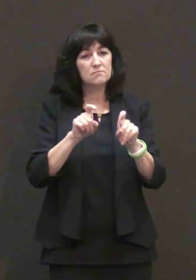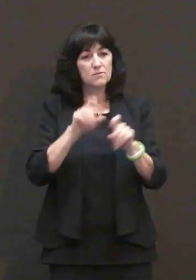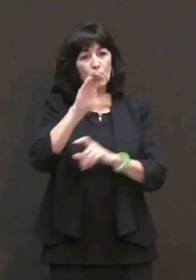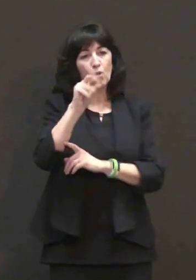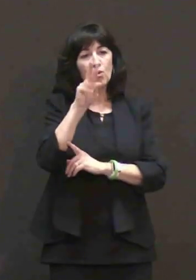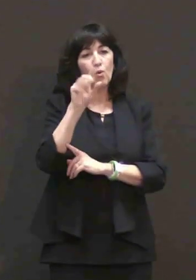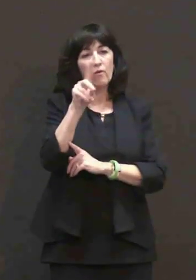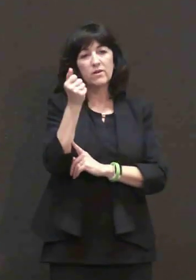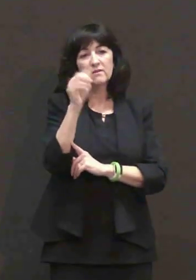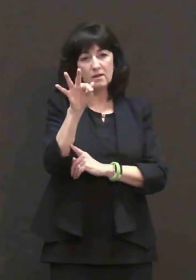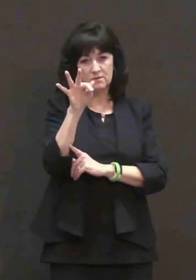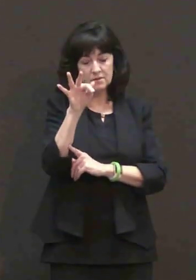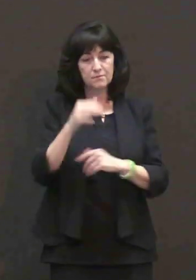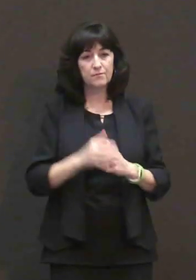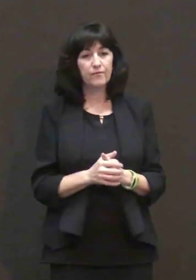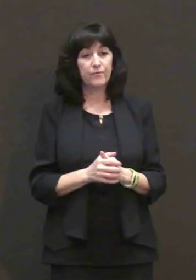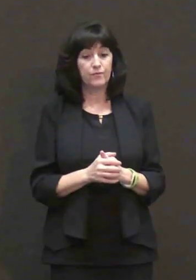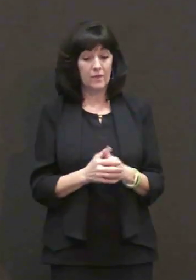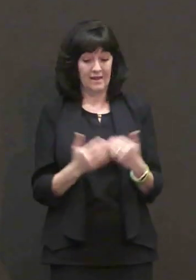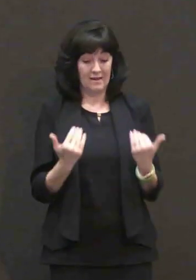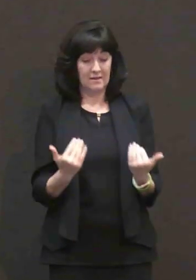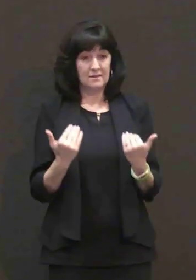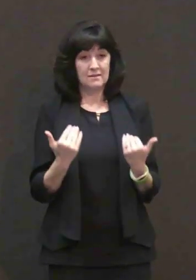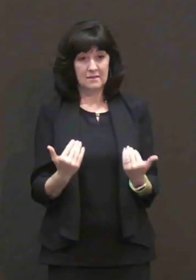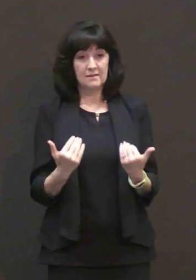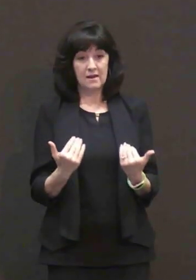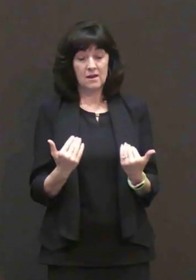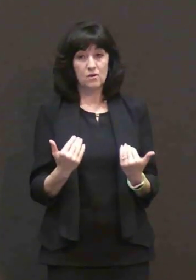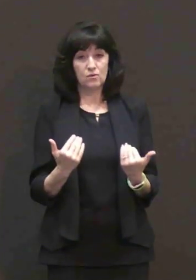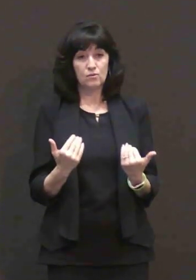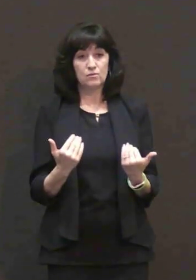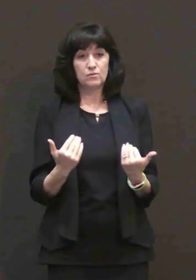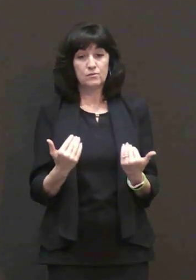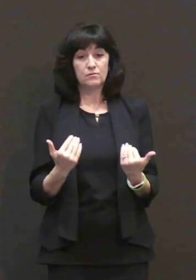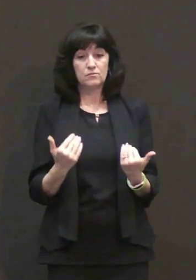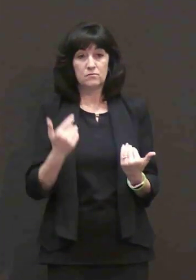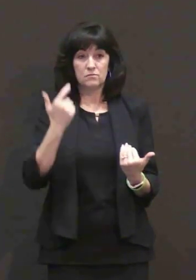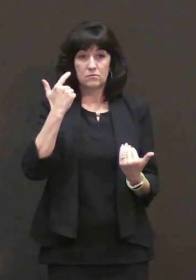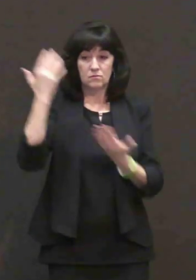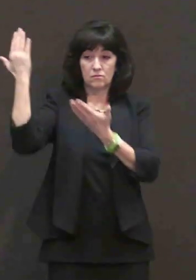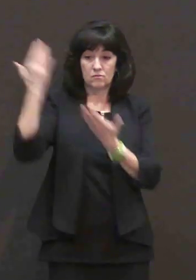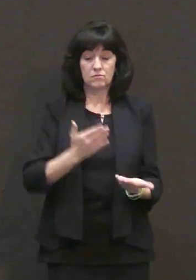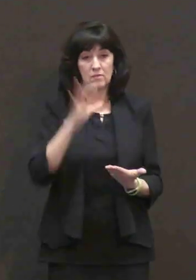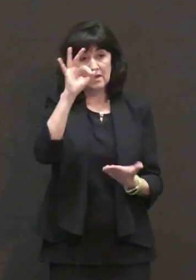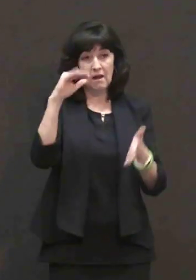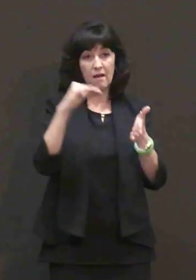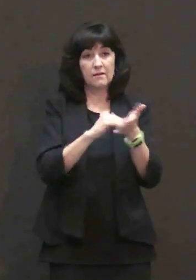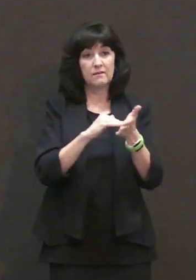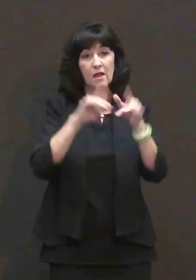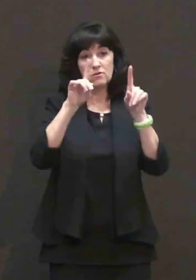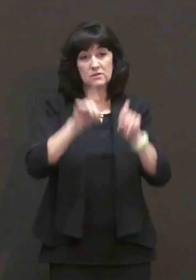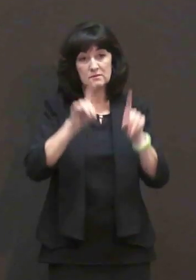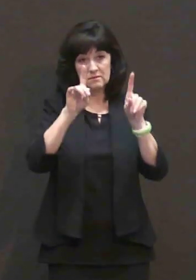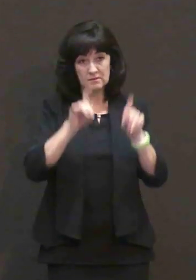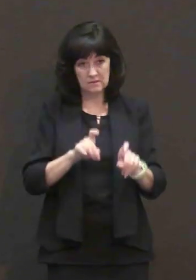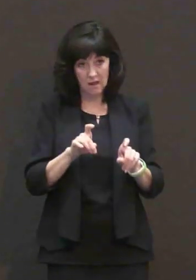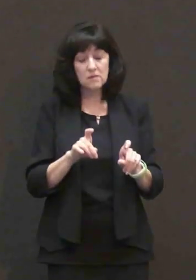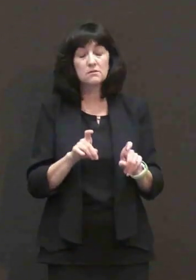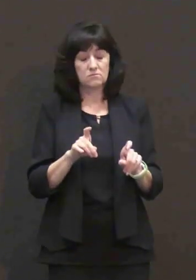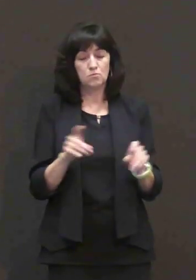we have somewhere around 9,000 tests that have come in, but many more that are pending.